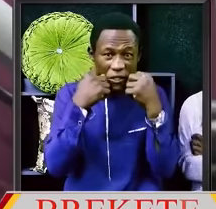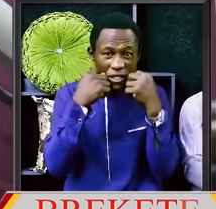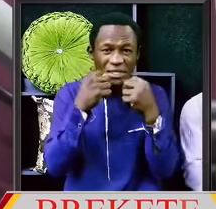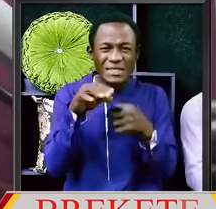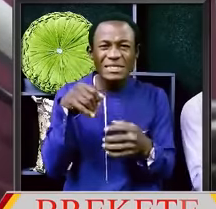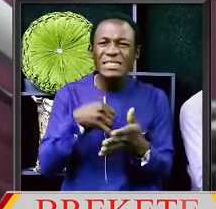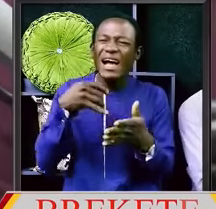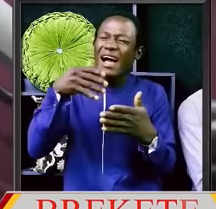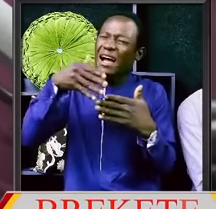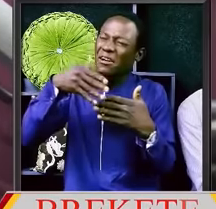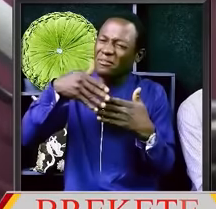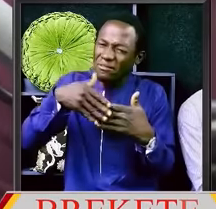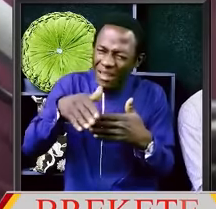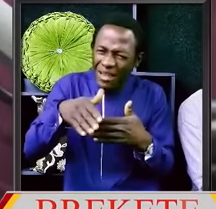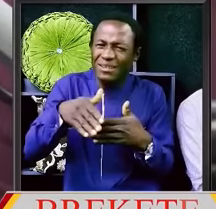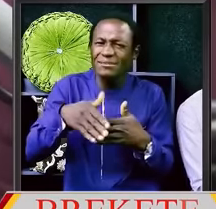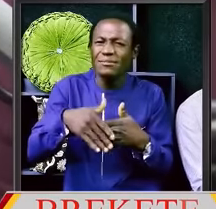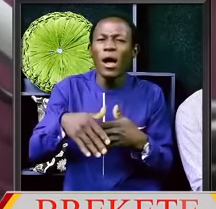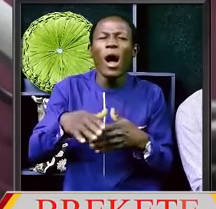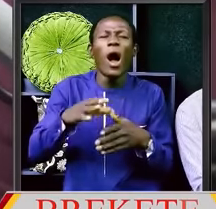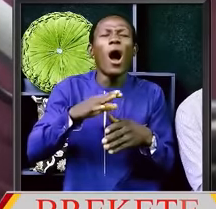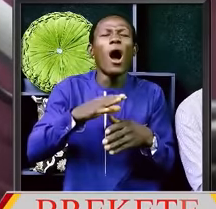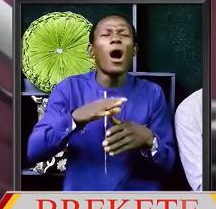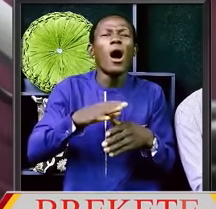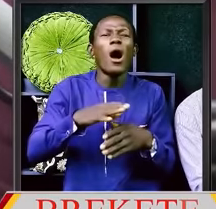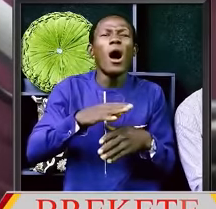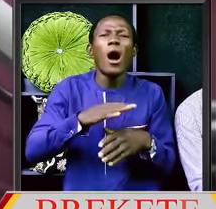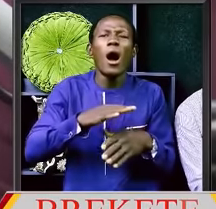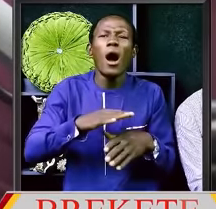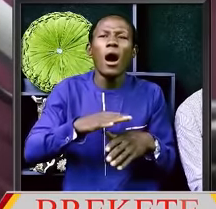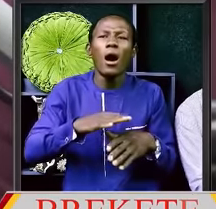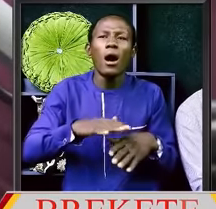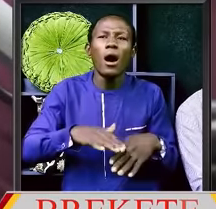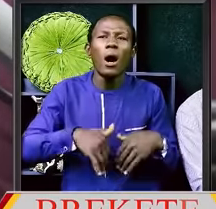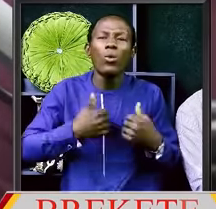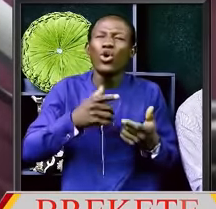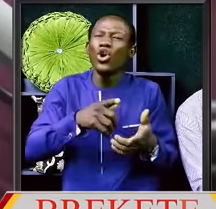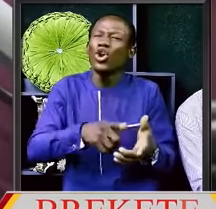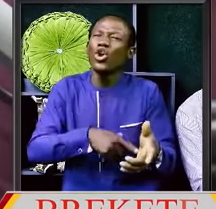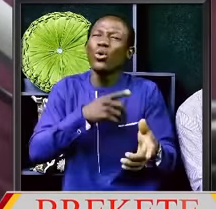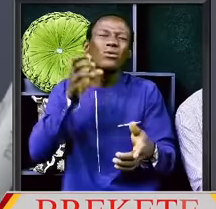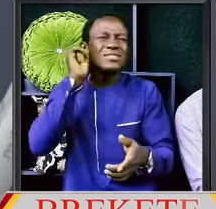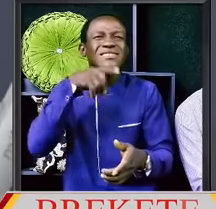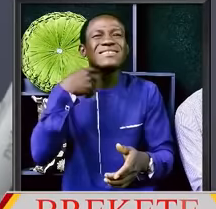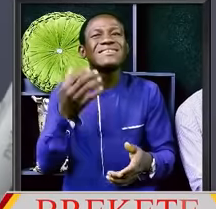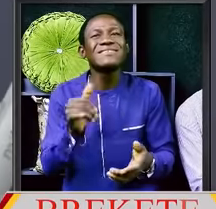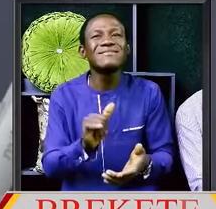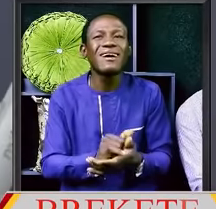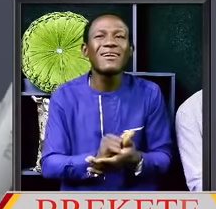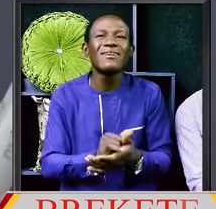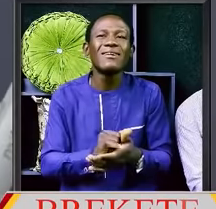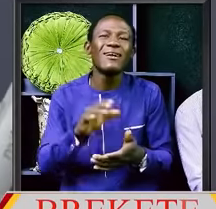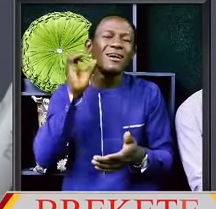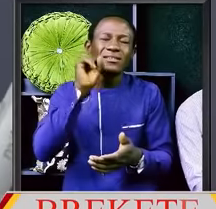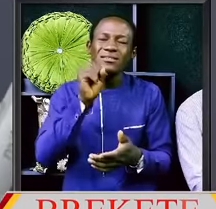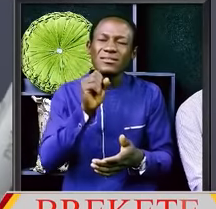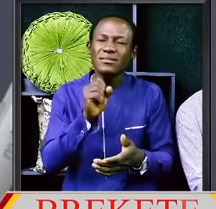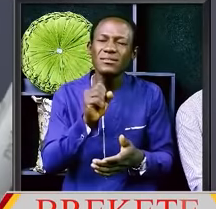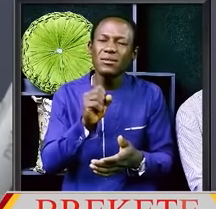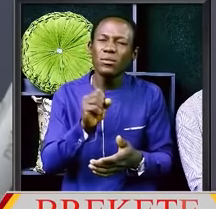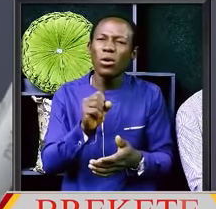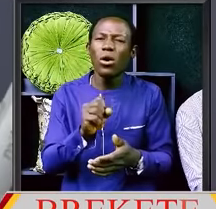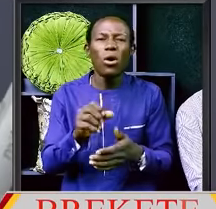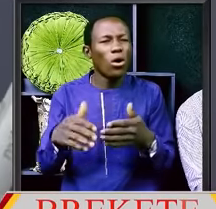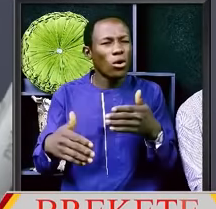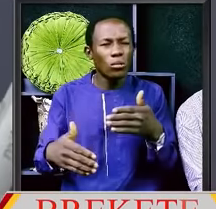Say, now, after how long? I don't forget when. She say, she nearly go blind